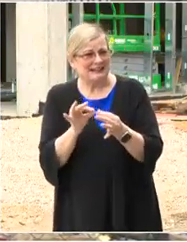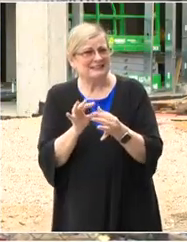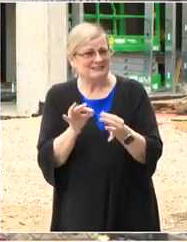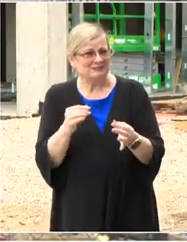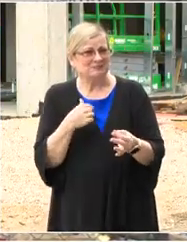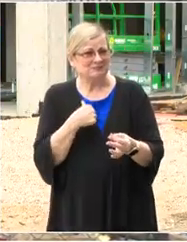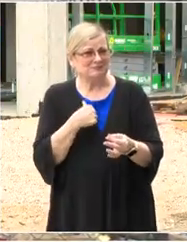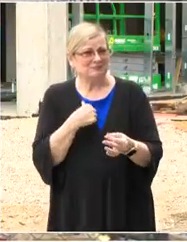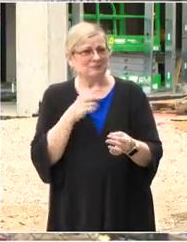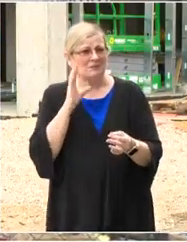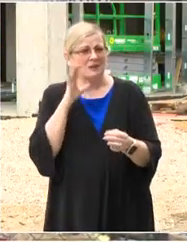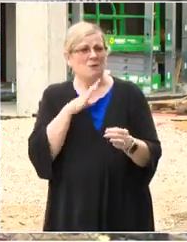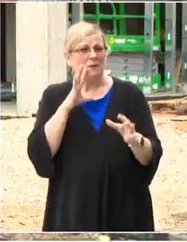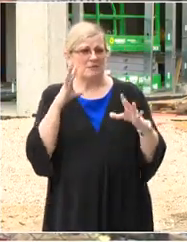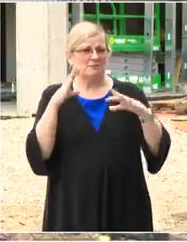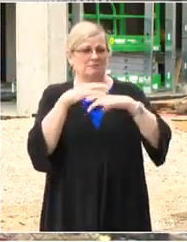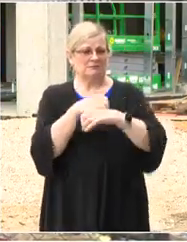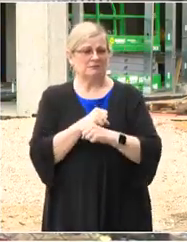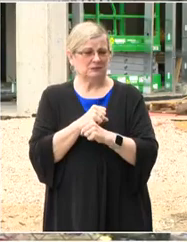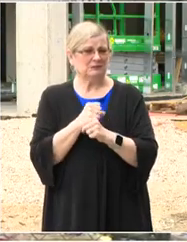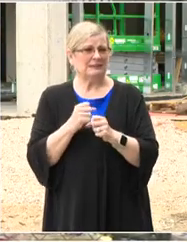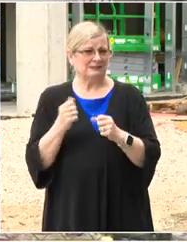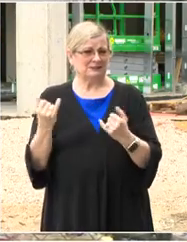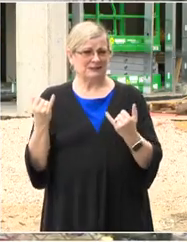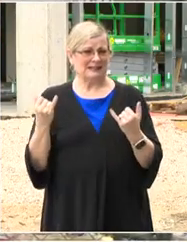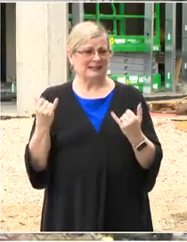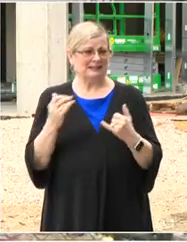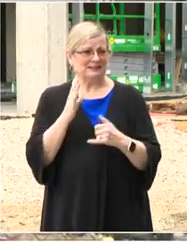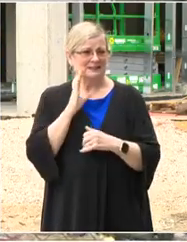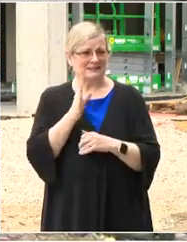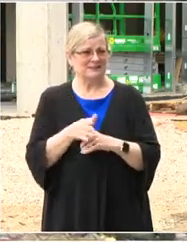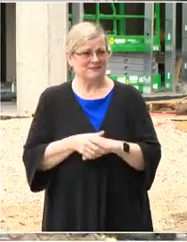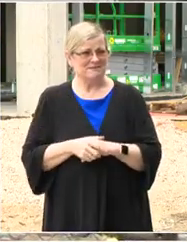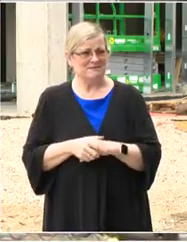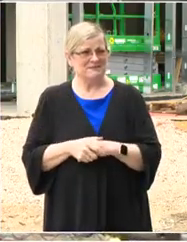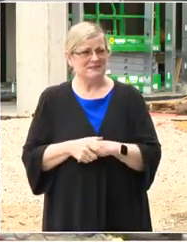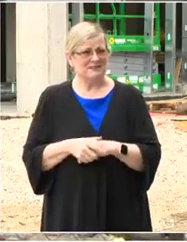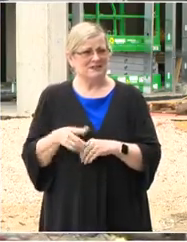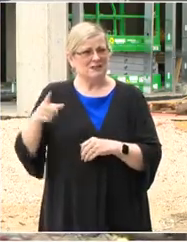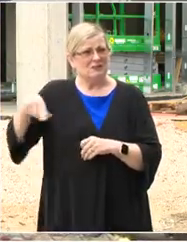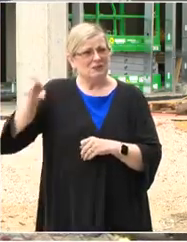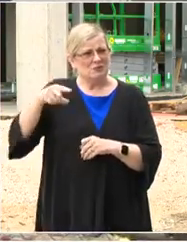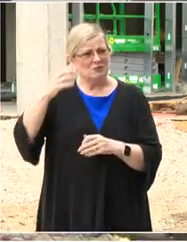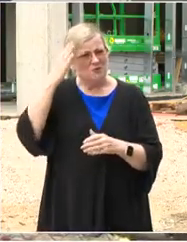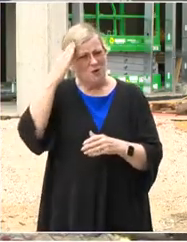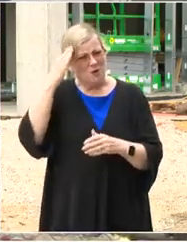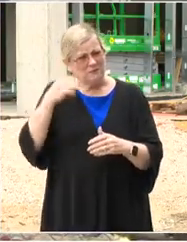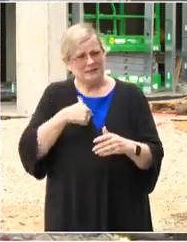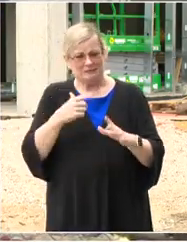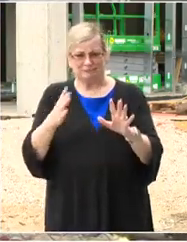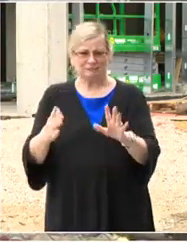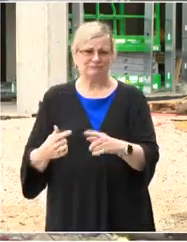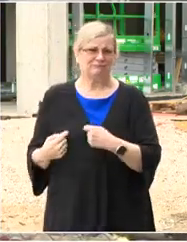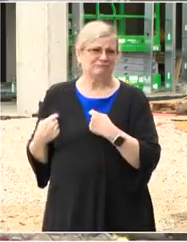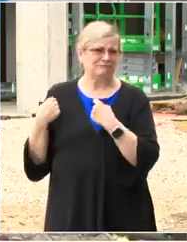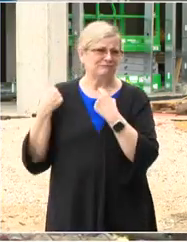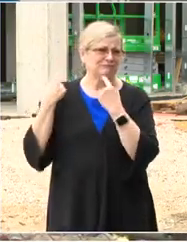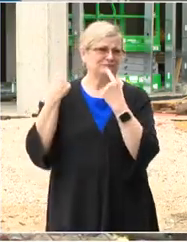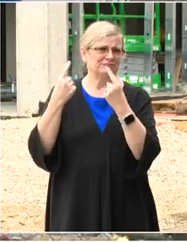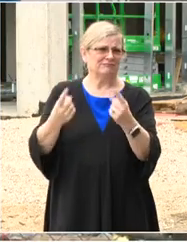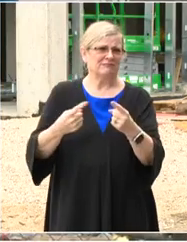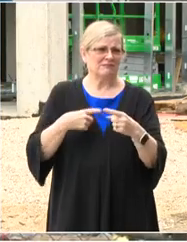here today. For those of you who are either at DHCD or have known me since I took office there